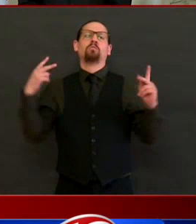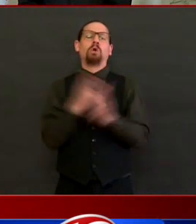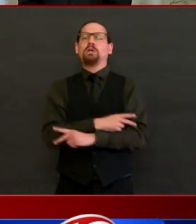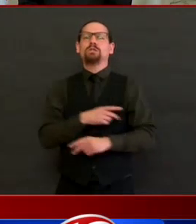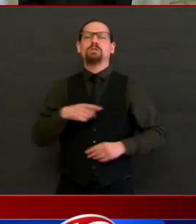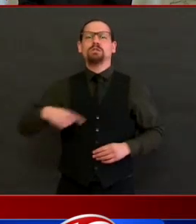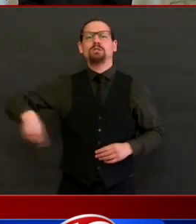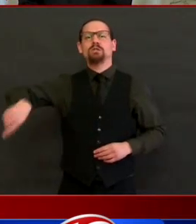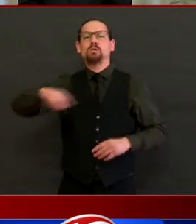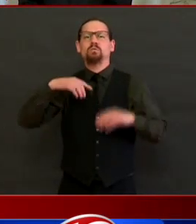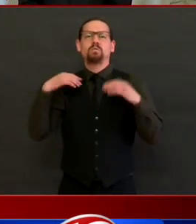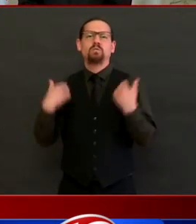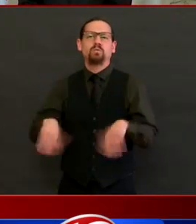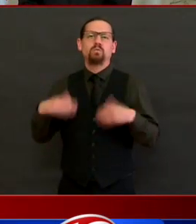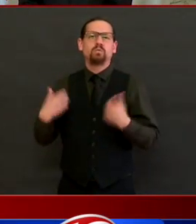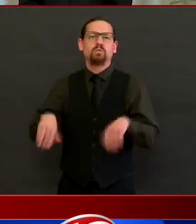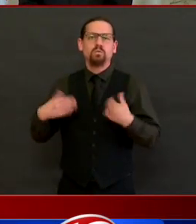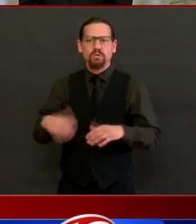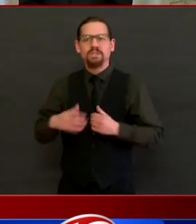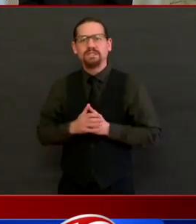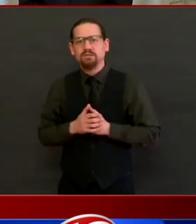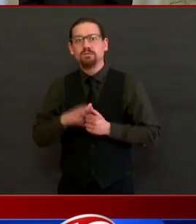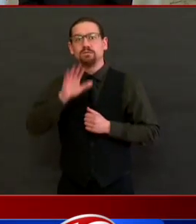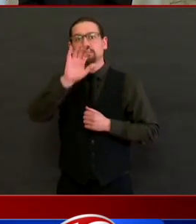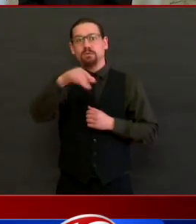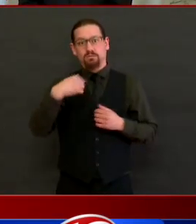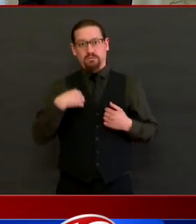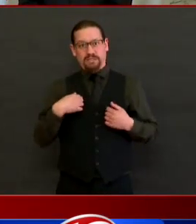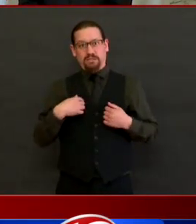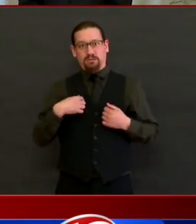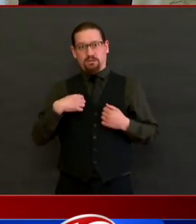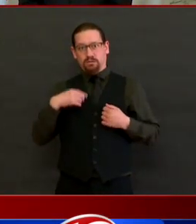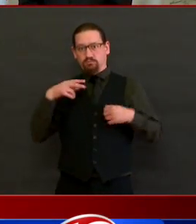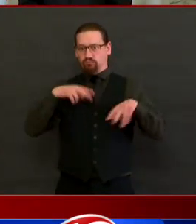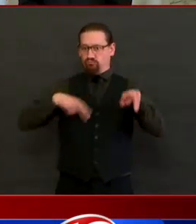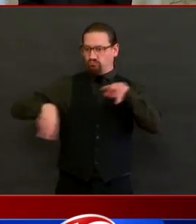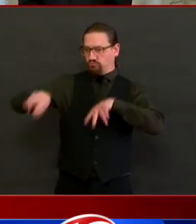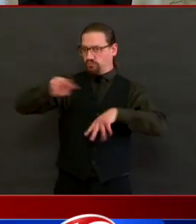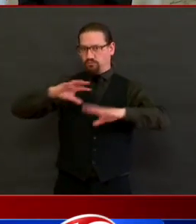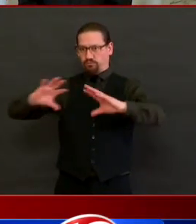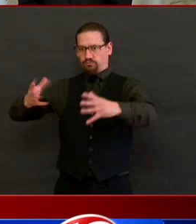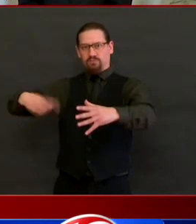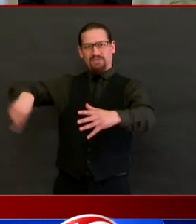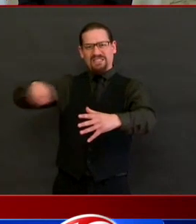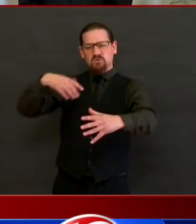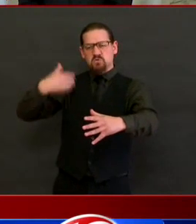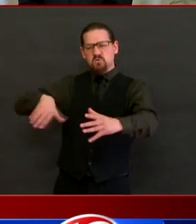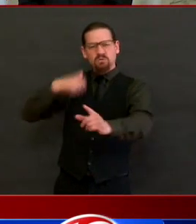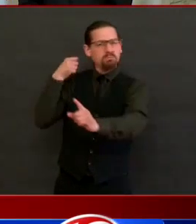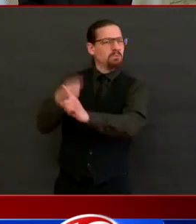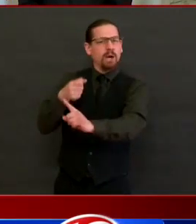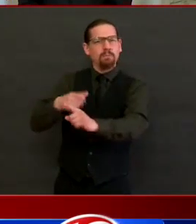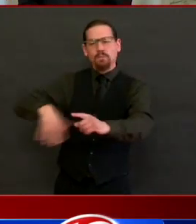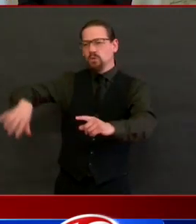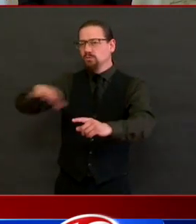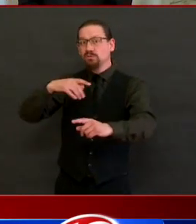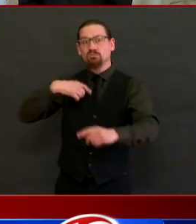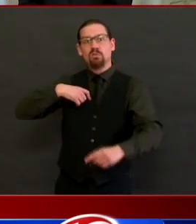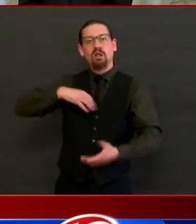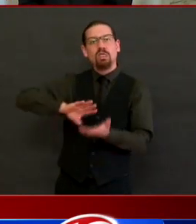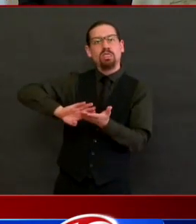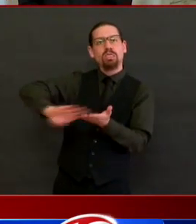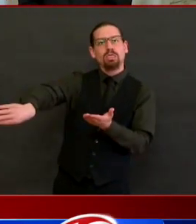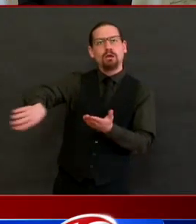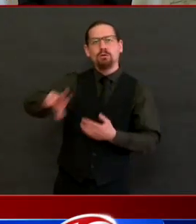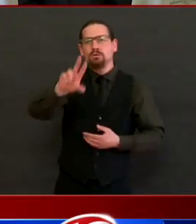sure that nobody gets left behind. Now, I will be the first to say we are far from perfect, far, far, far from perfect.